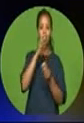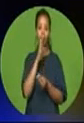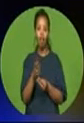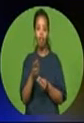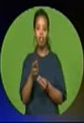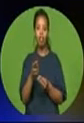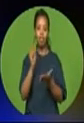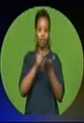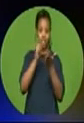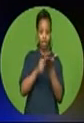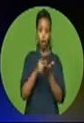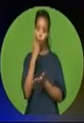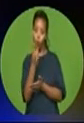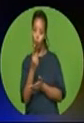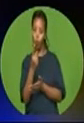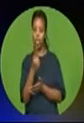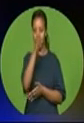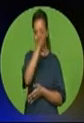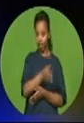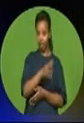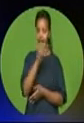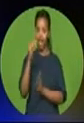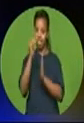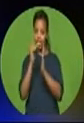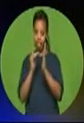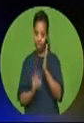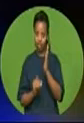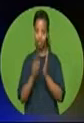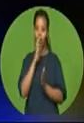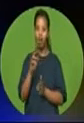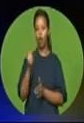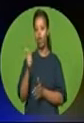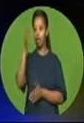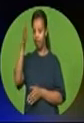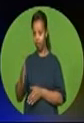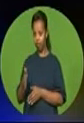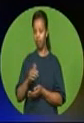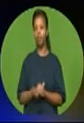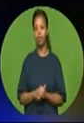are entered on one side and the decreases on the other.